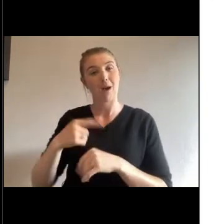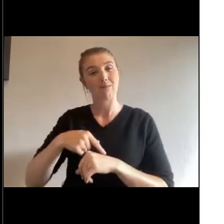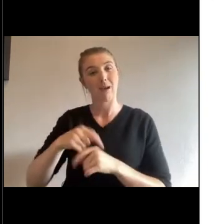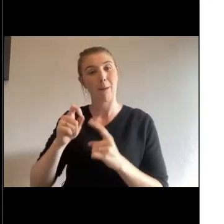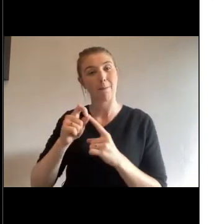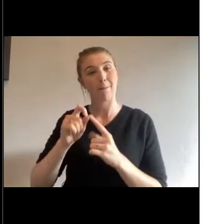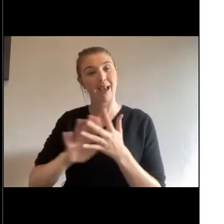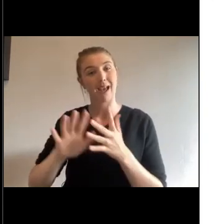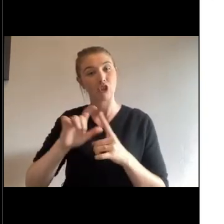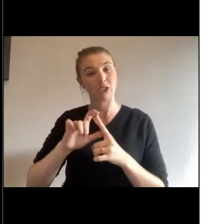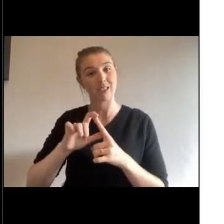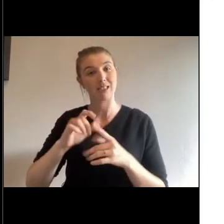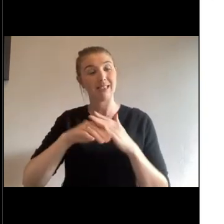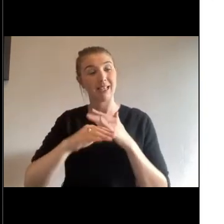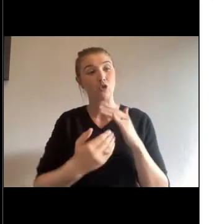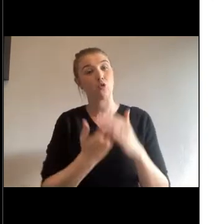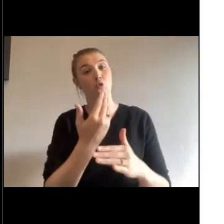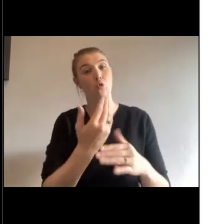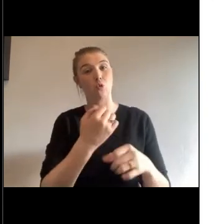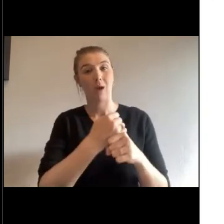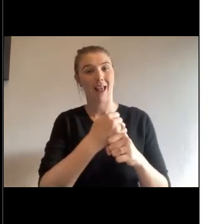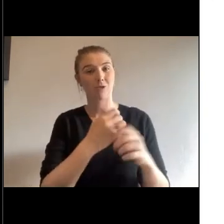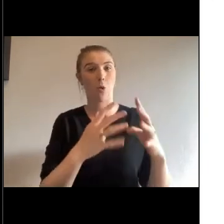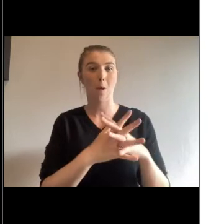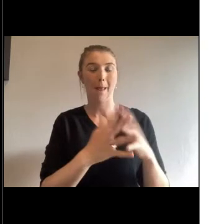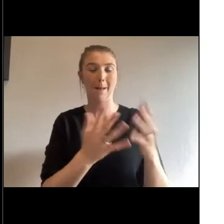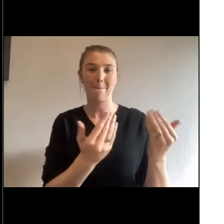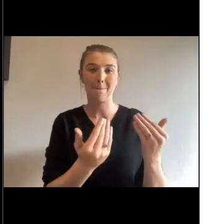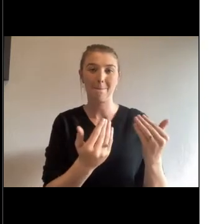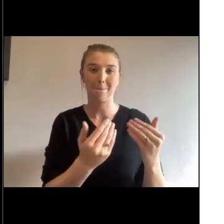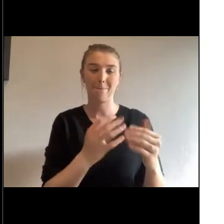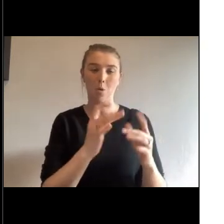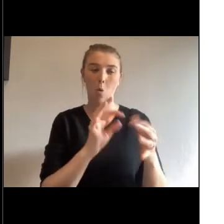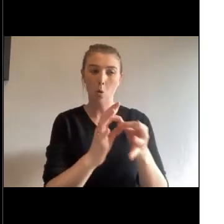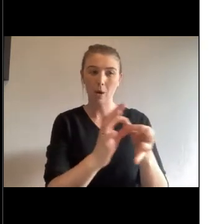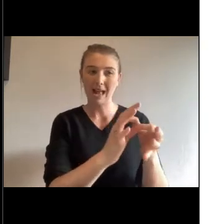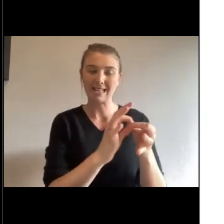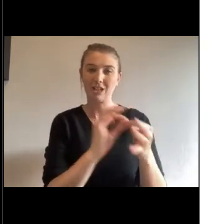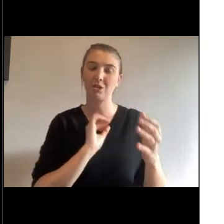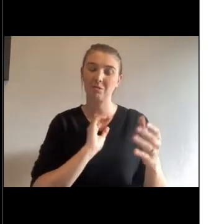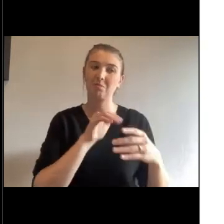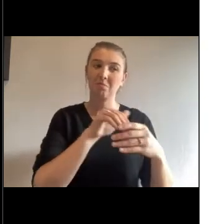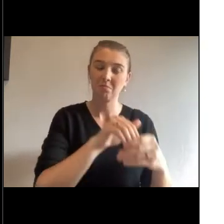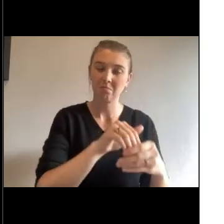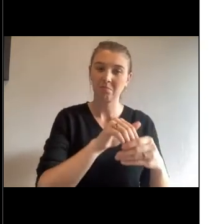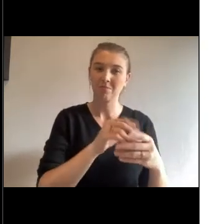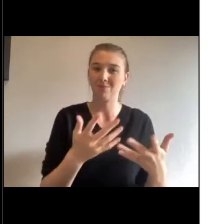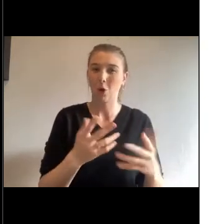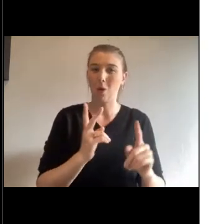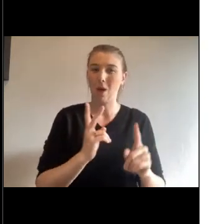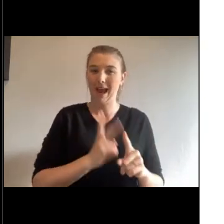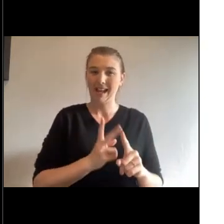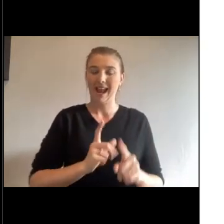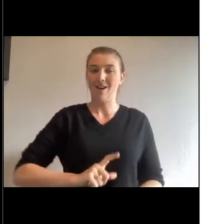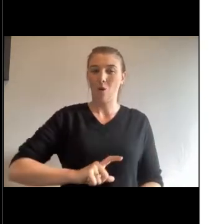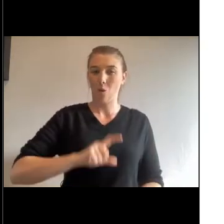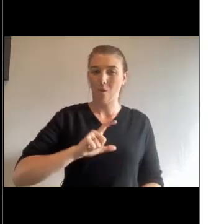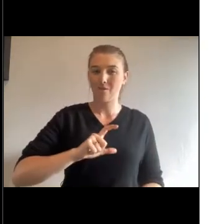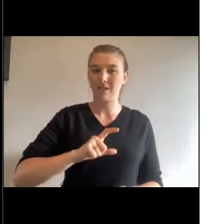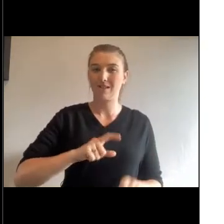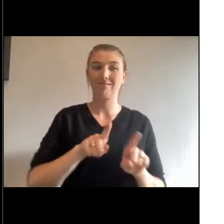new Glaxo Wellcome organization. So again, a confidence and contribution was there. But the important